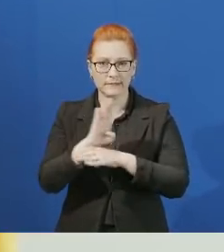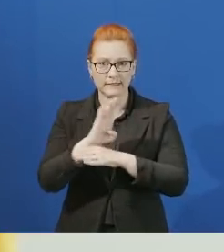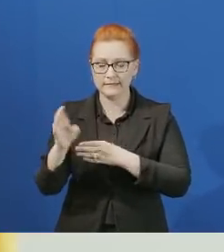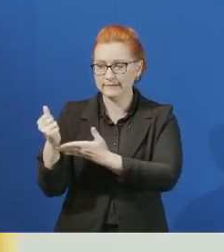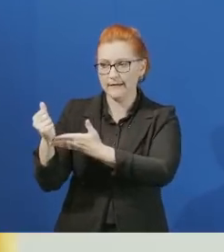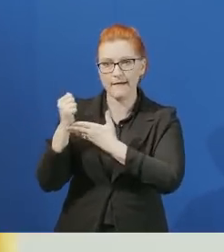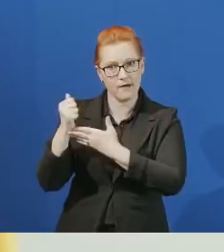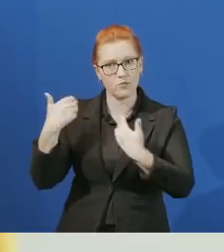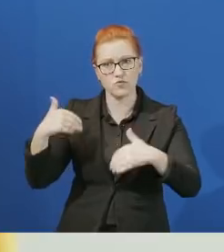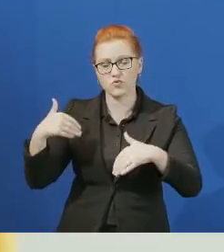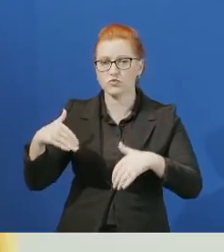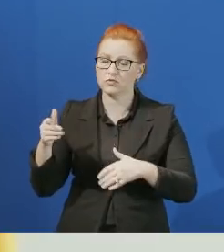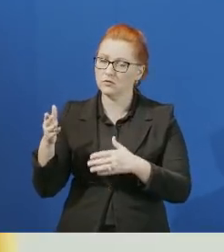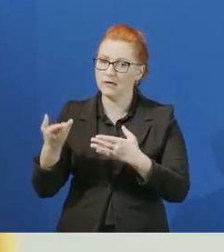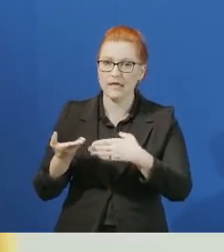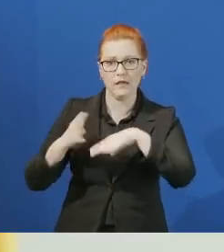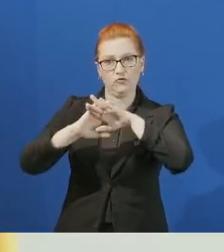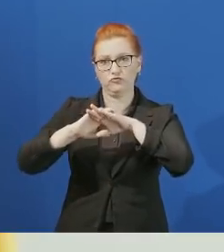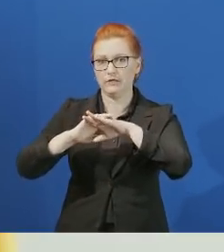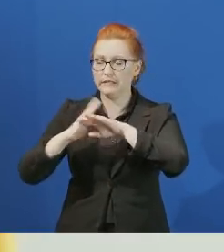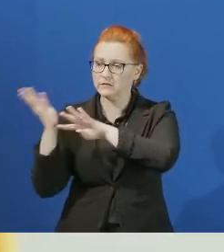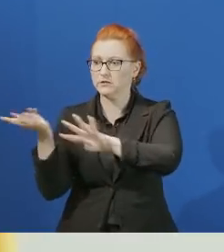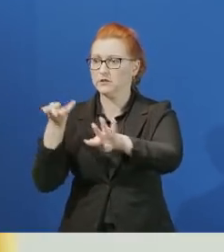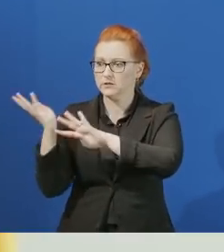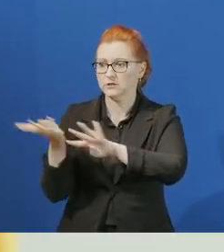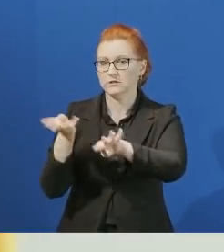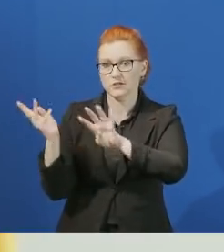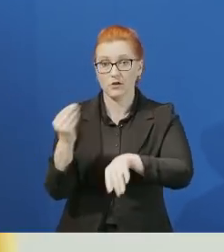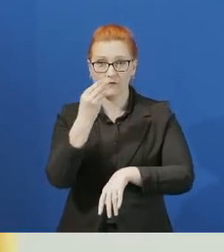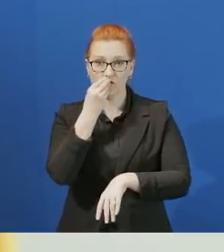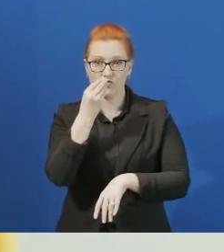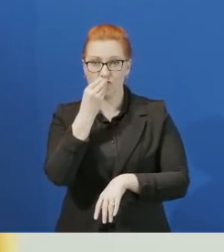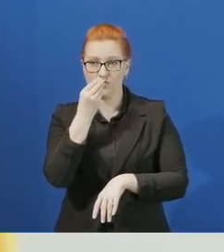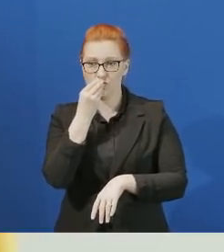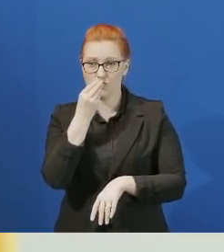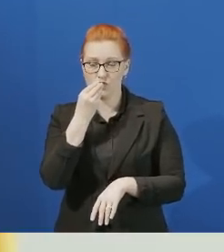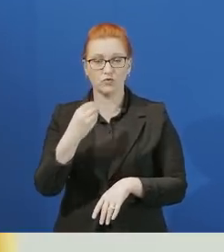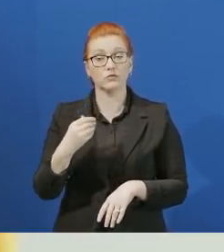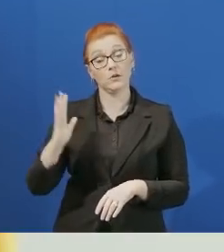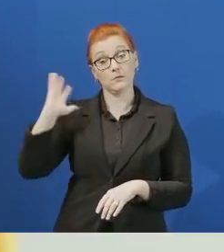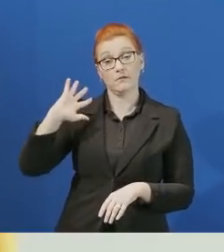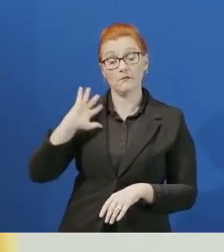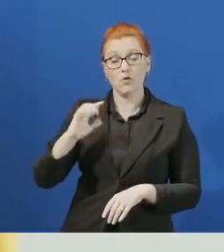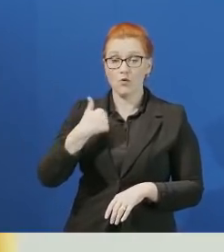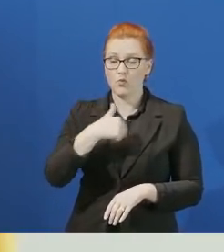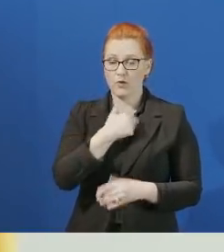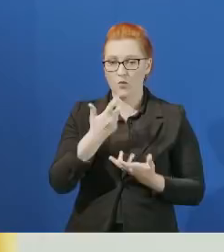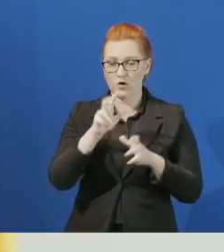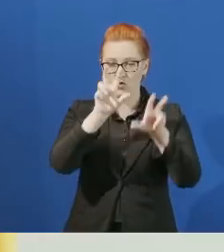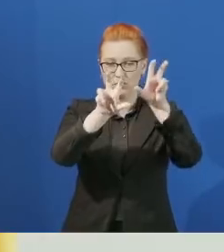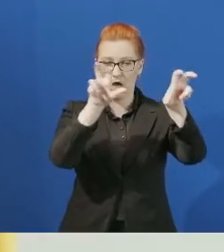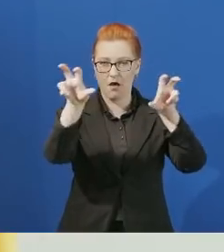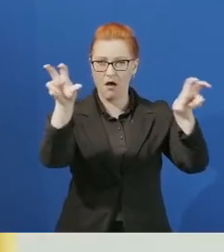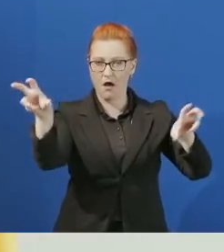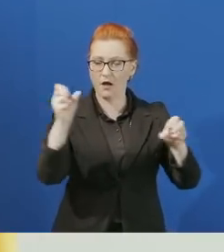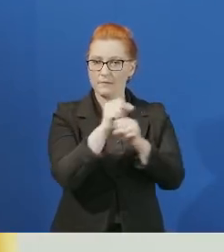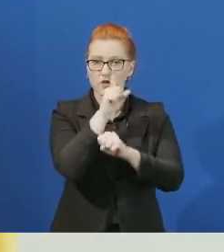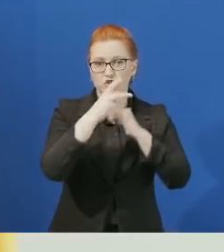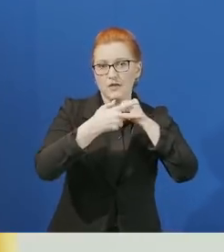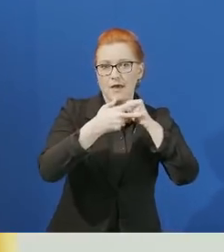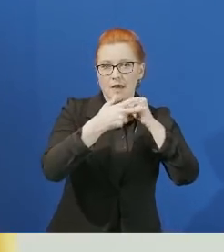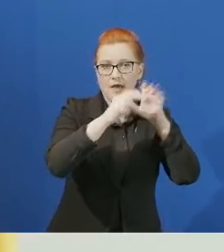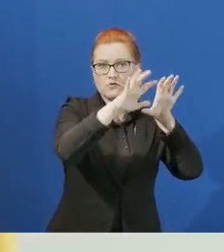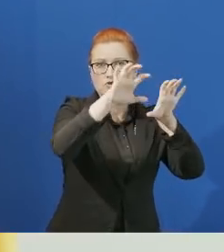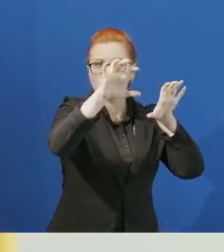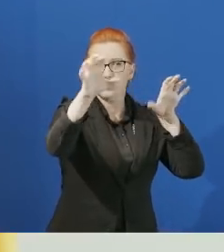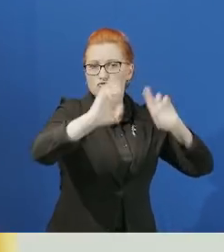We've really increased that mission as we've pivoted away from the restocking mission and looking more at moving food to the food banks for